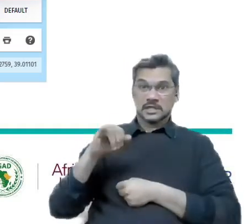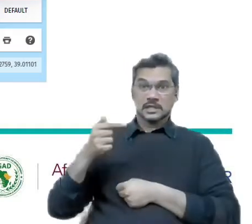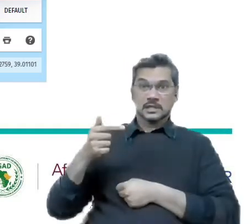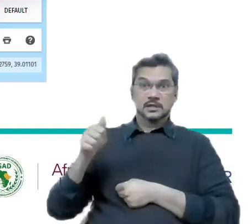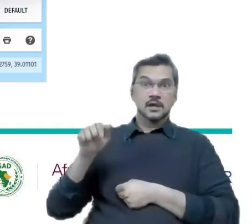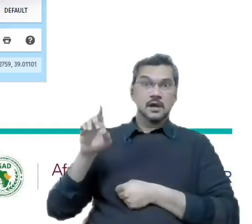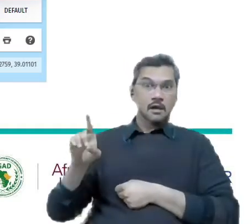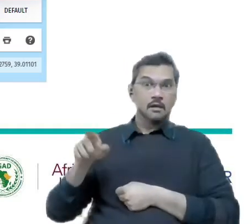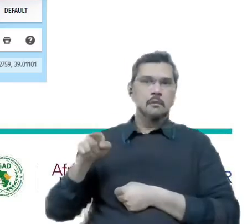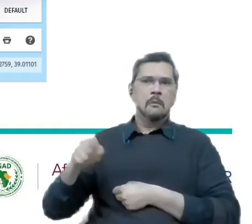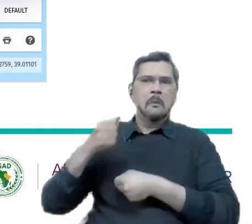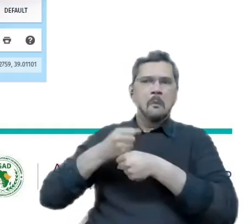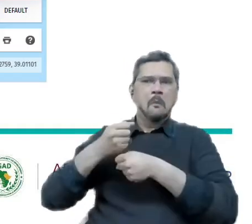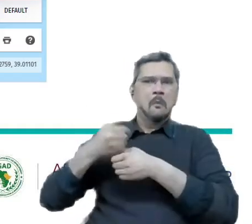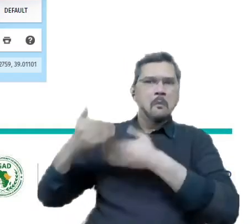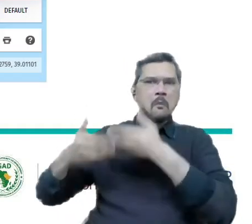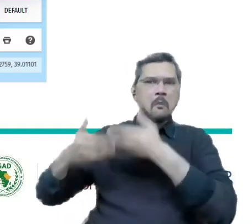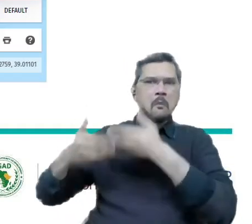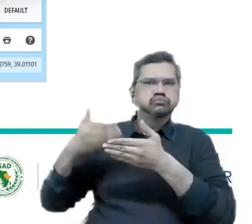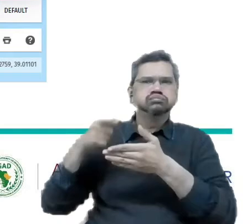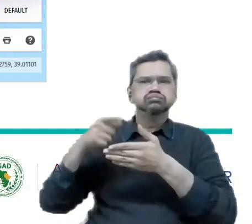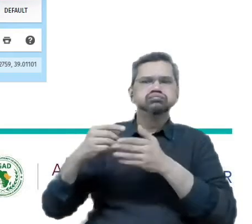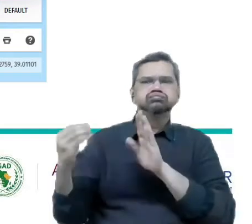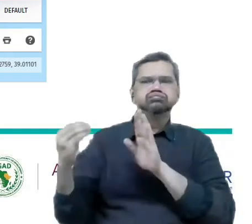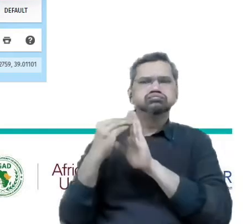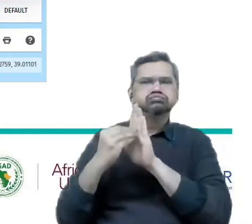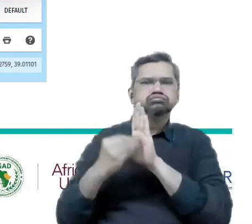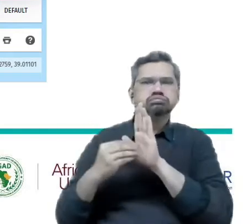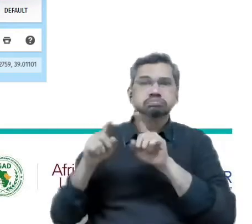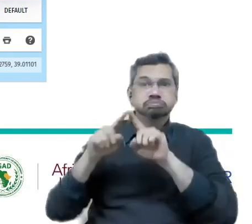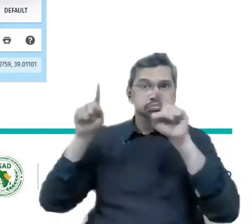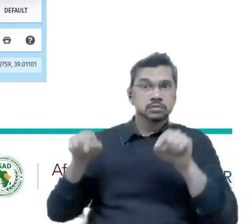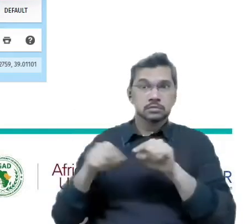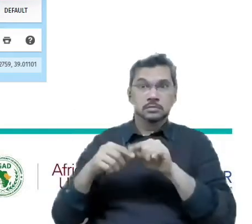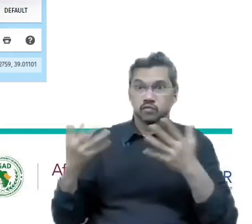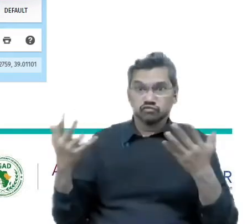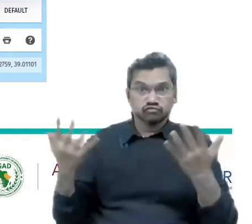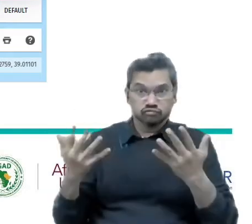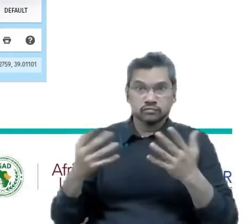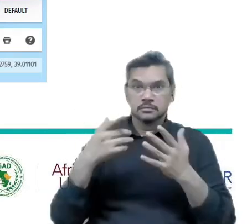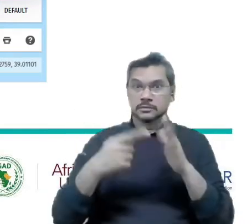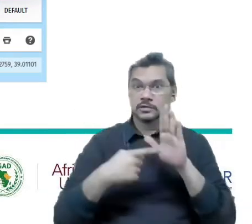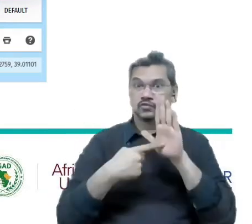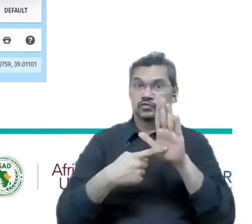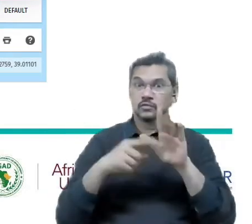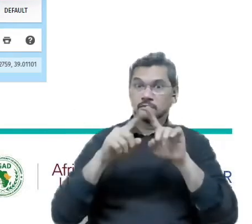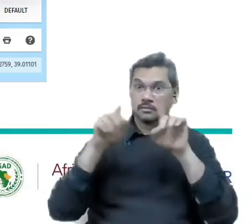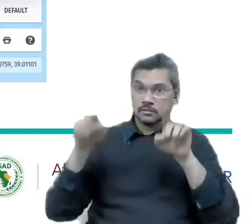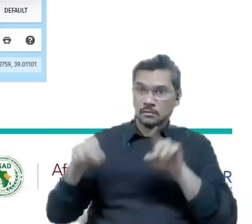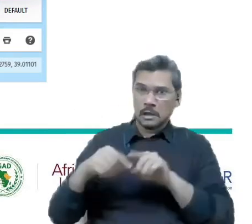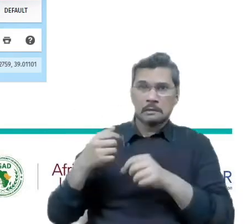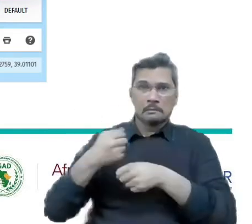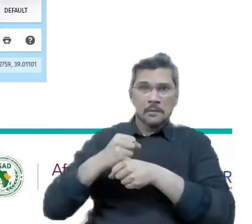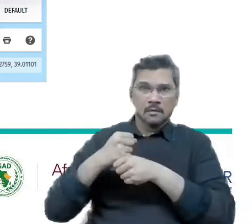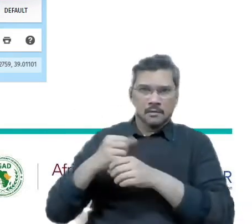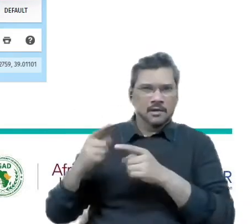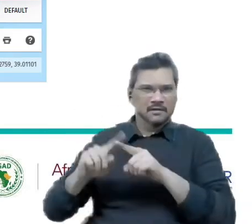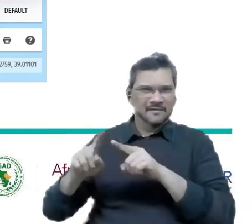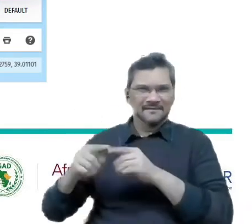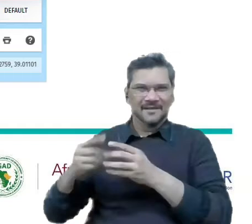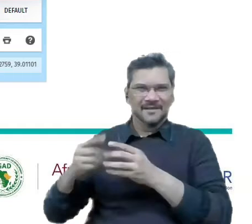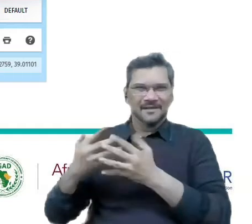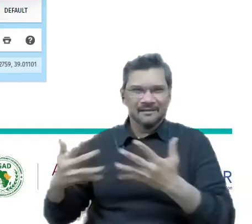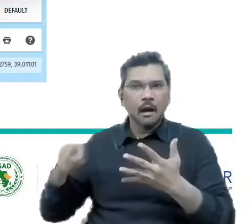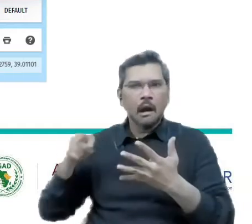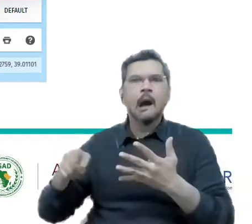where almost all products are being uploaded there, and particularly quite easy to understand from an average user